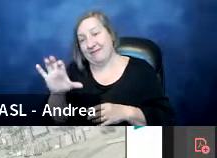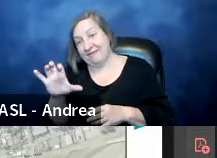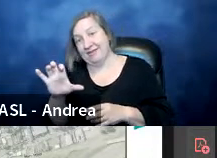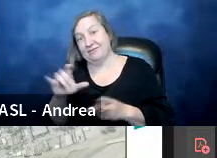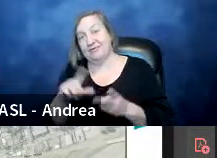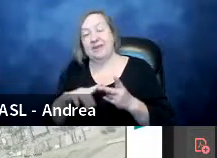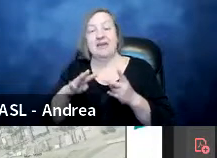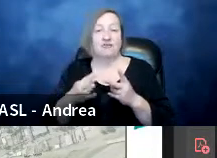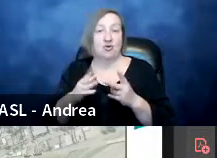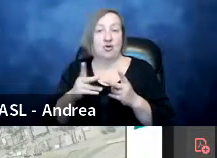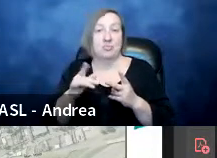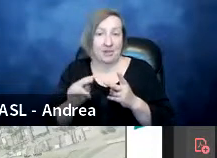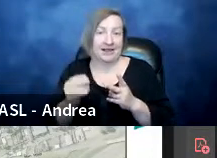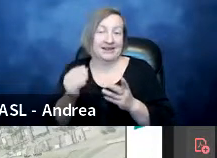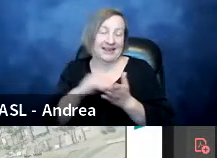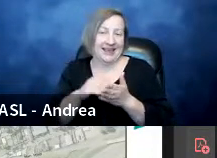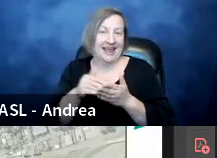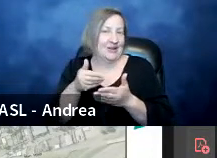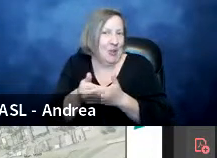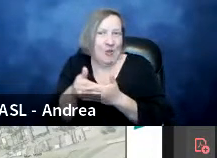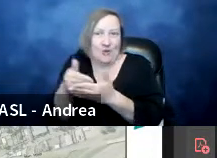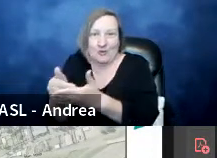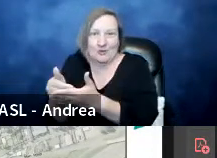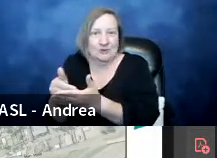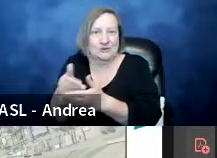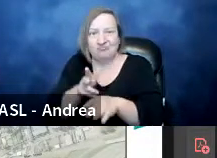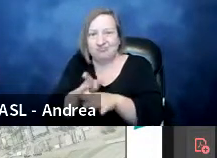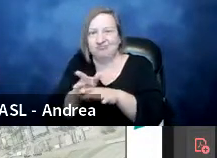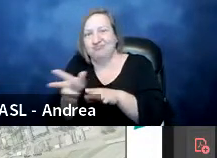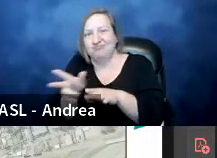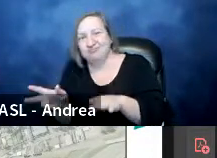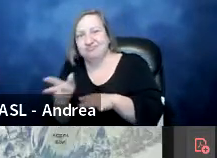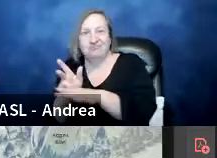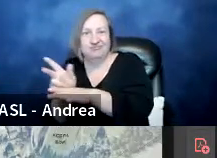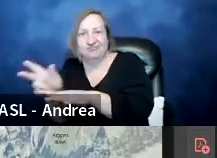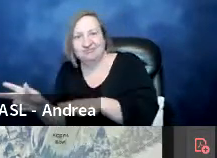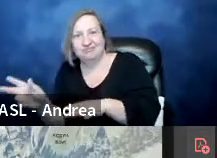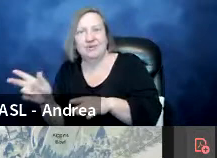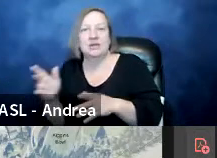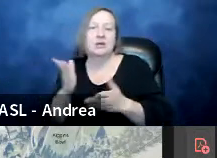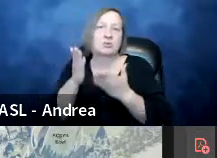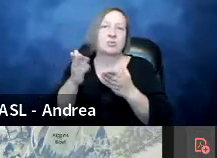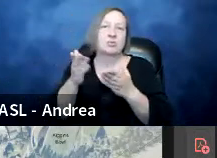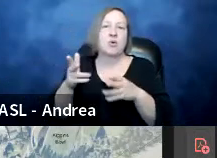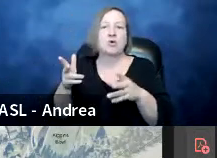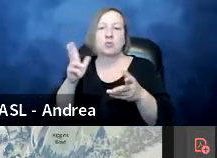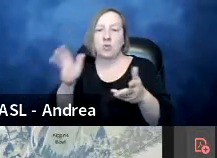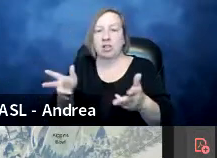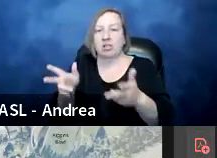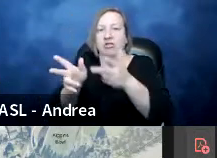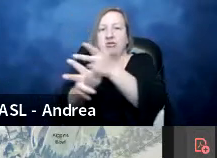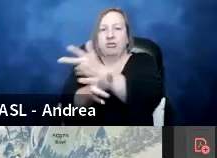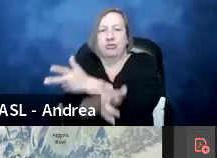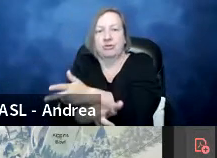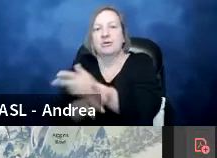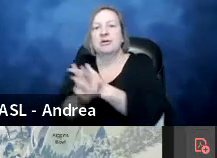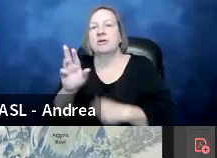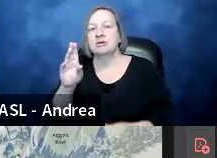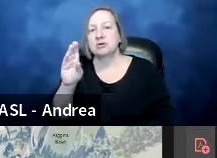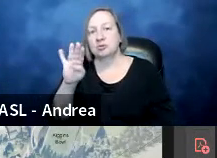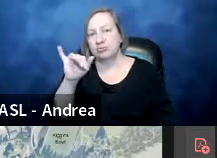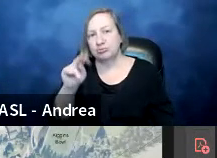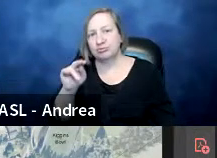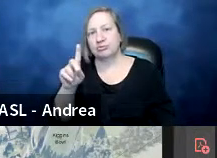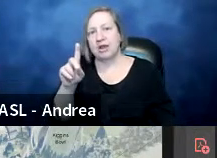have the same closely spaced issues and have a proposed braided ramp system between 500